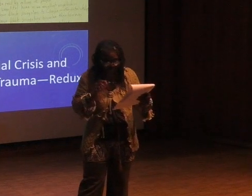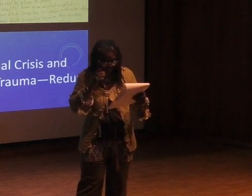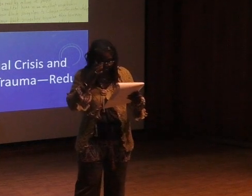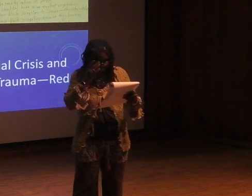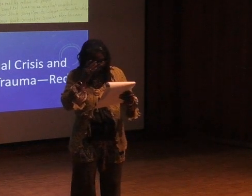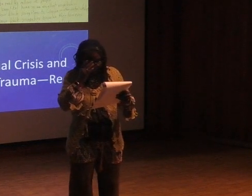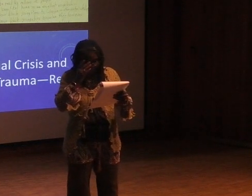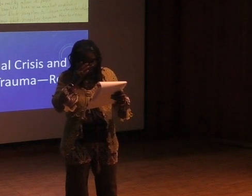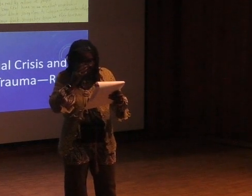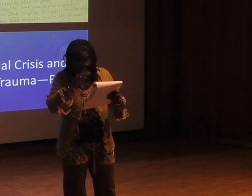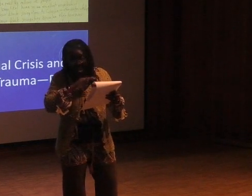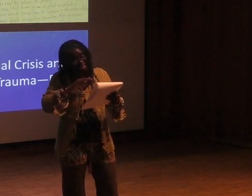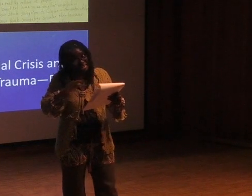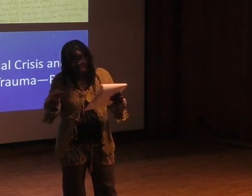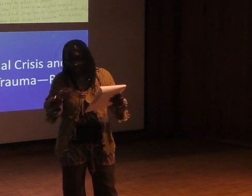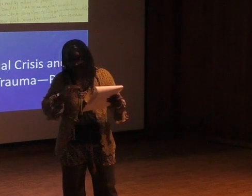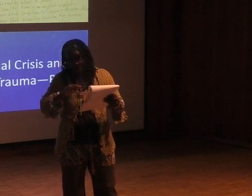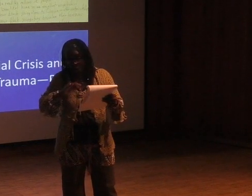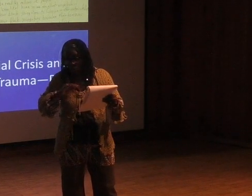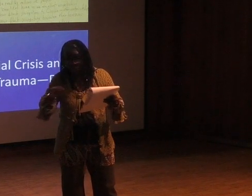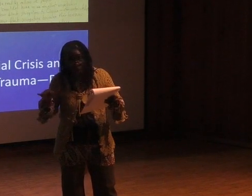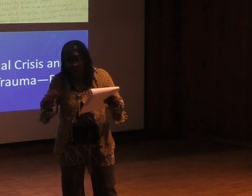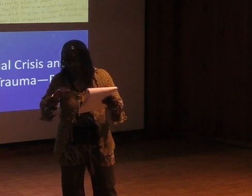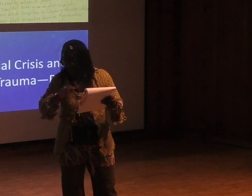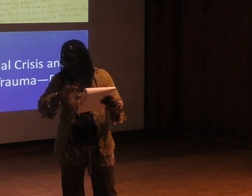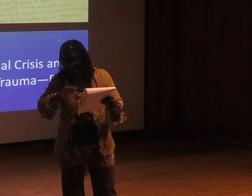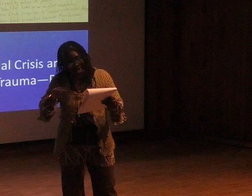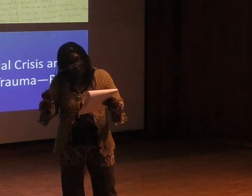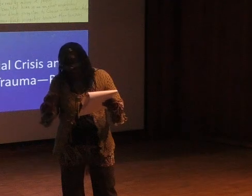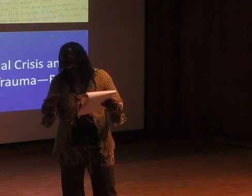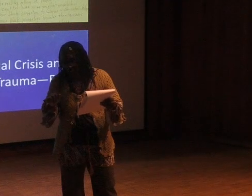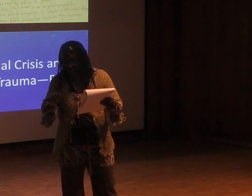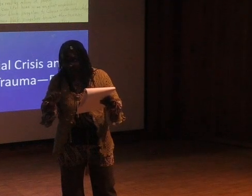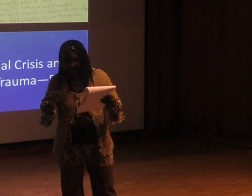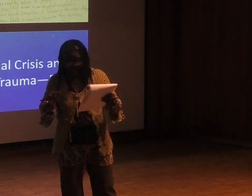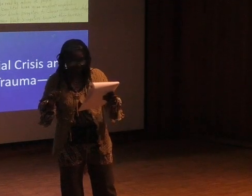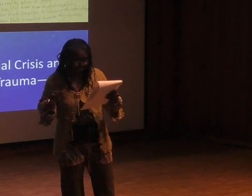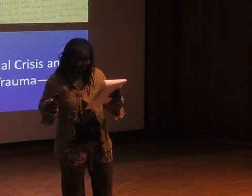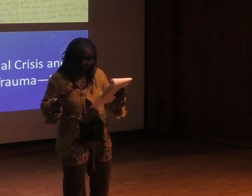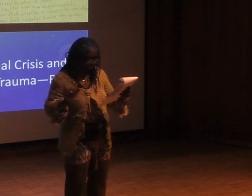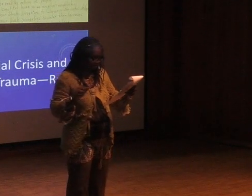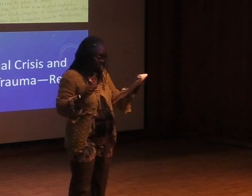wall and nothing more at all.